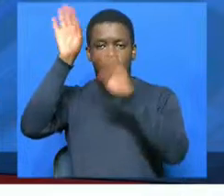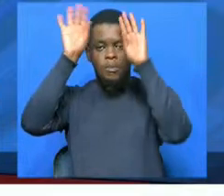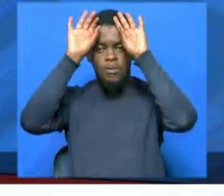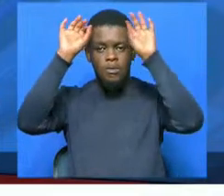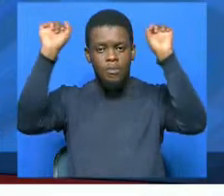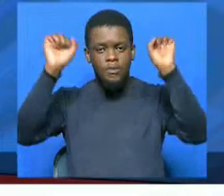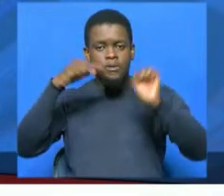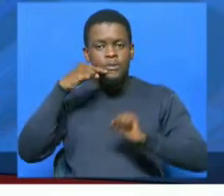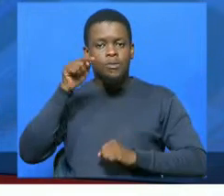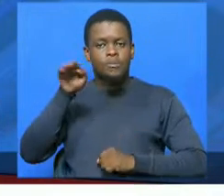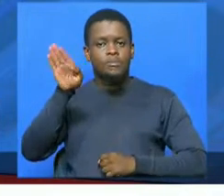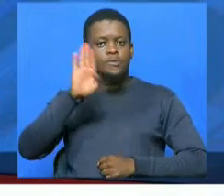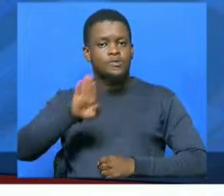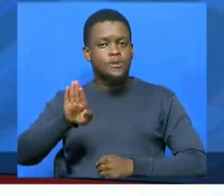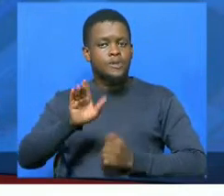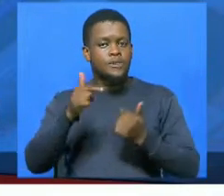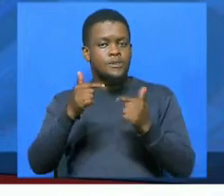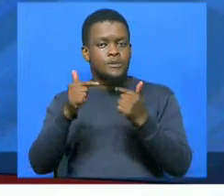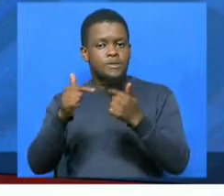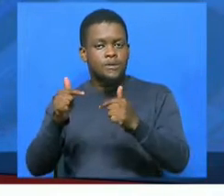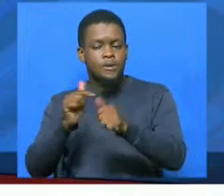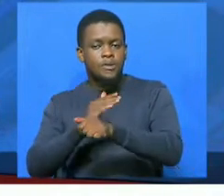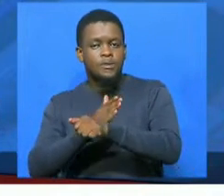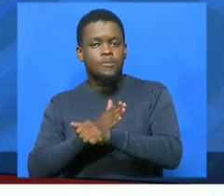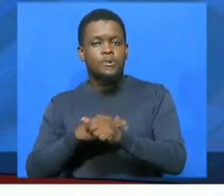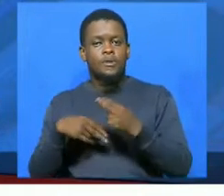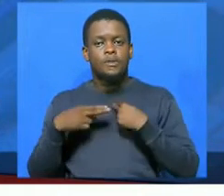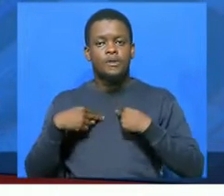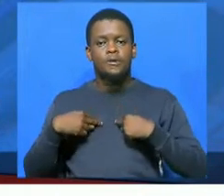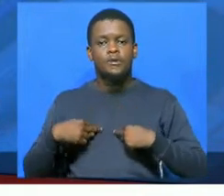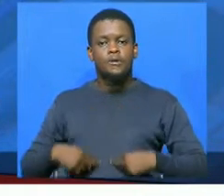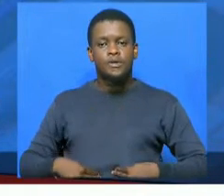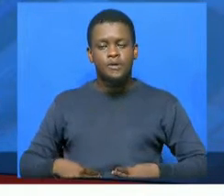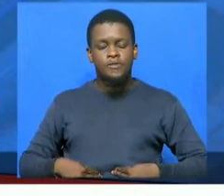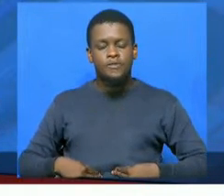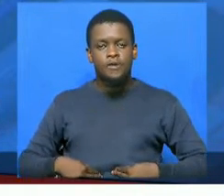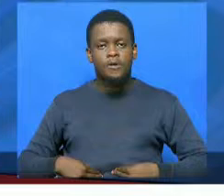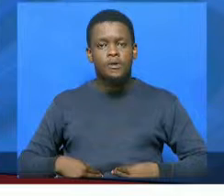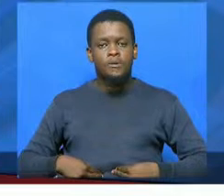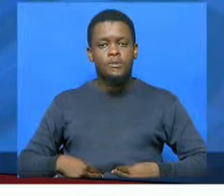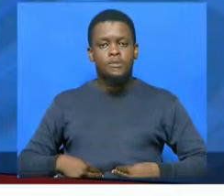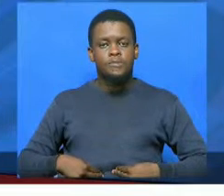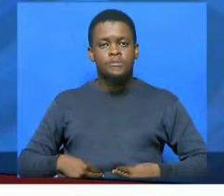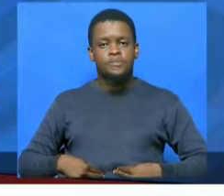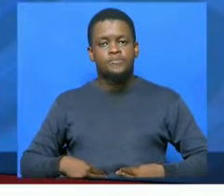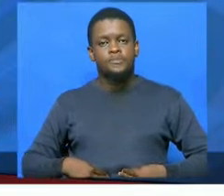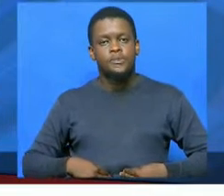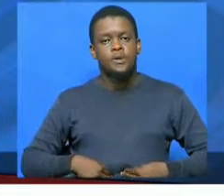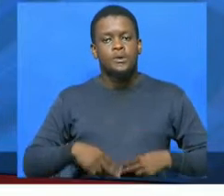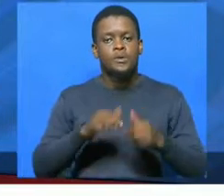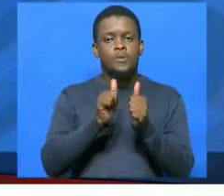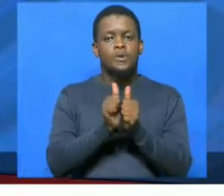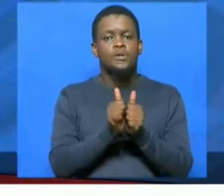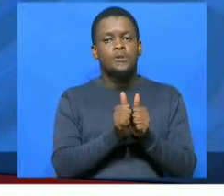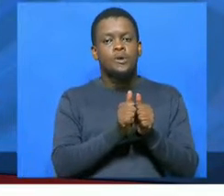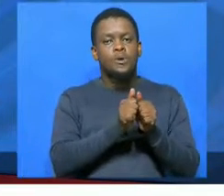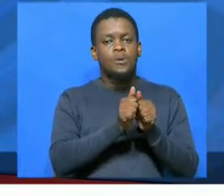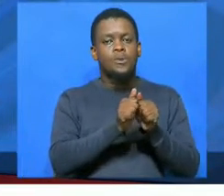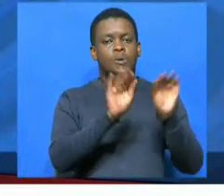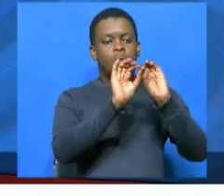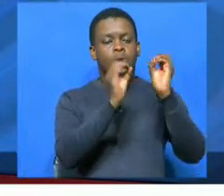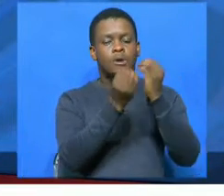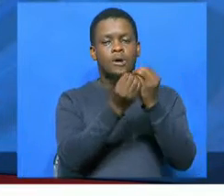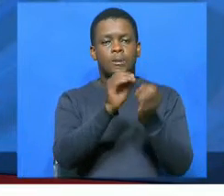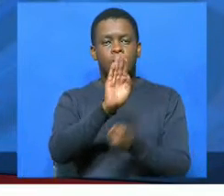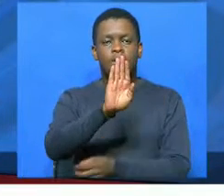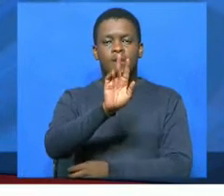sector, especially to expand the capacity and operational footprint of Botswana Vaccine Institute, BVI, to the